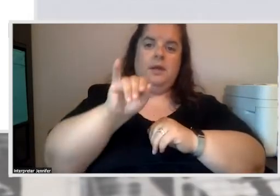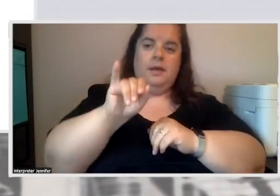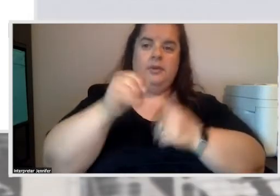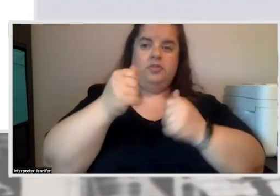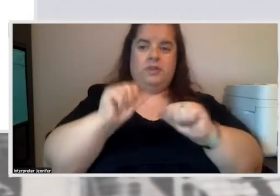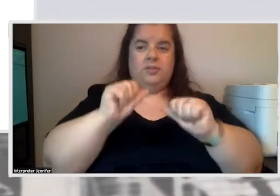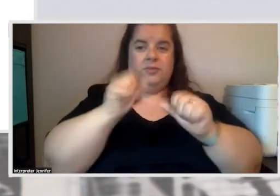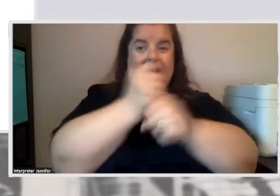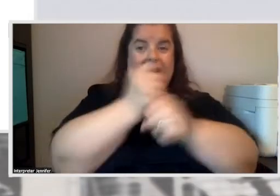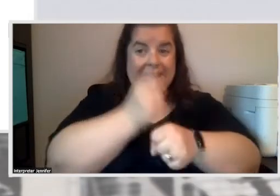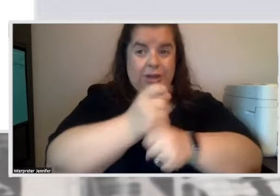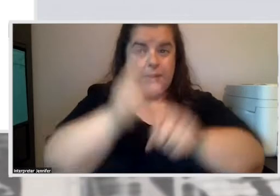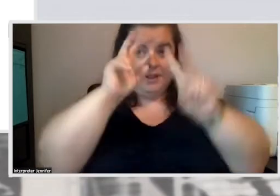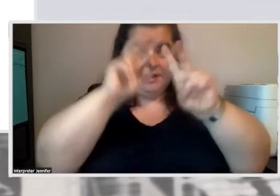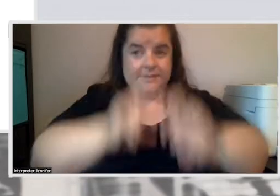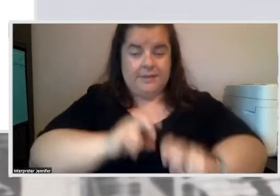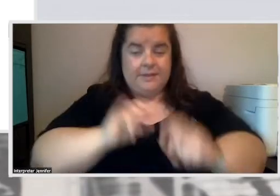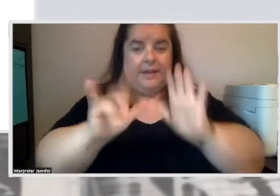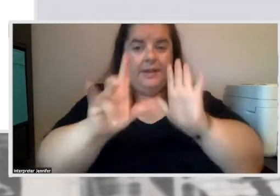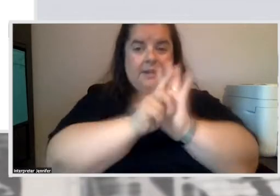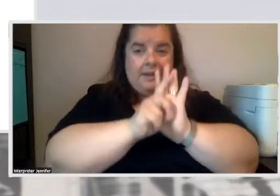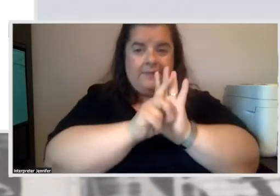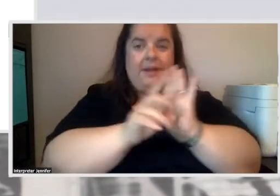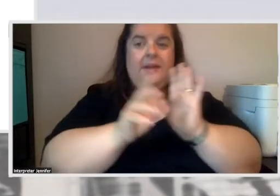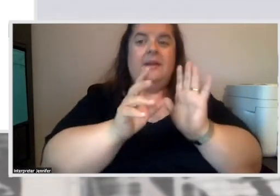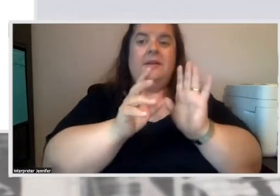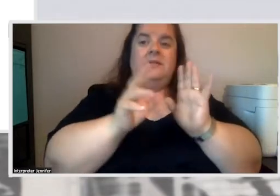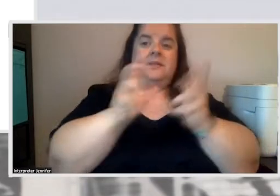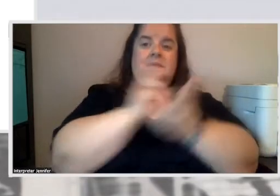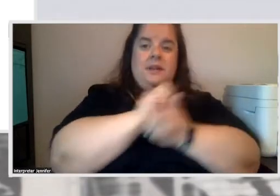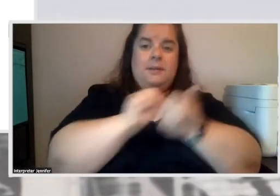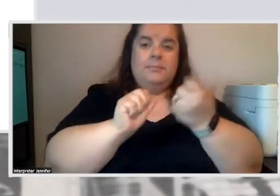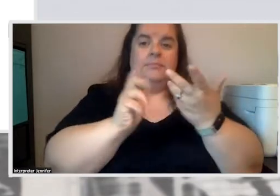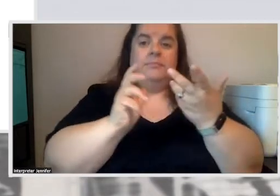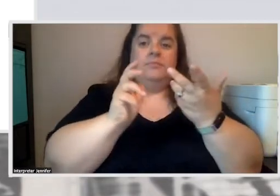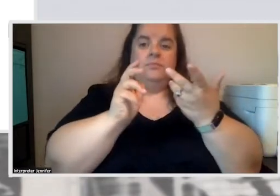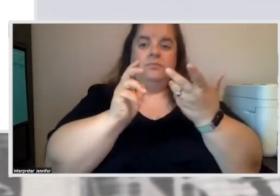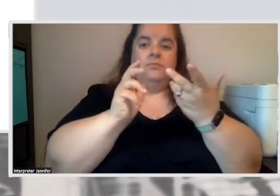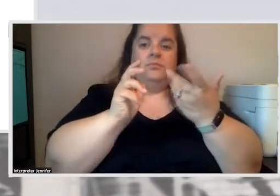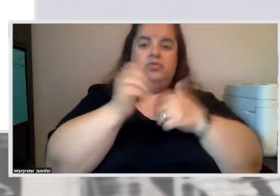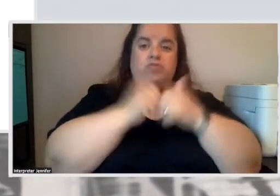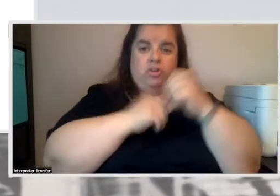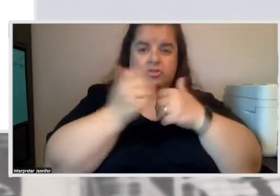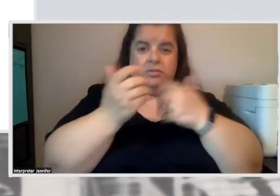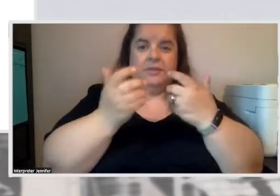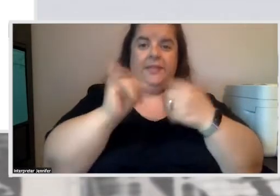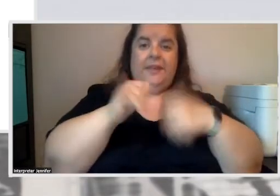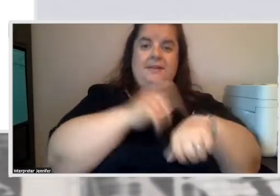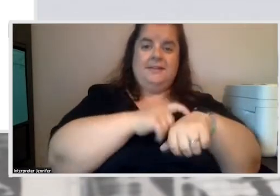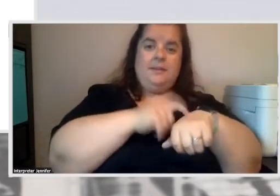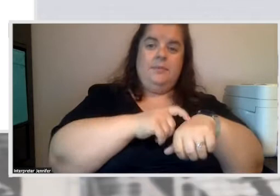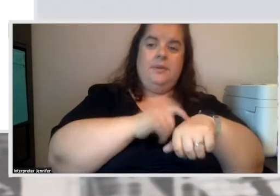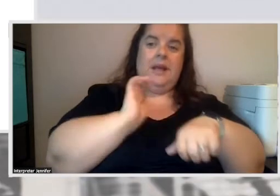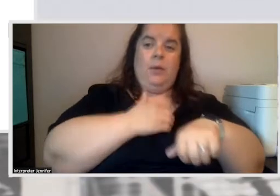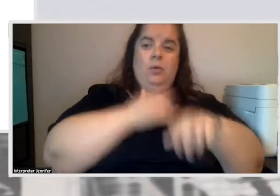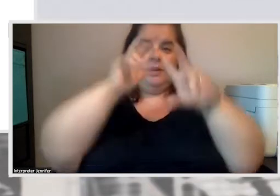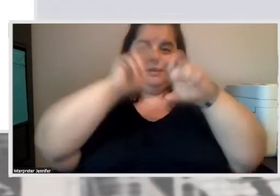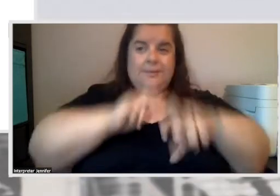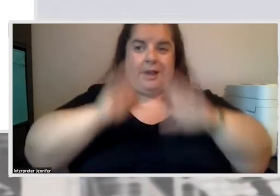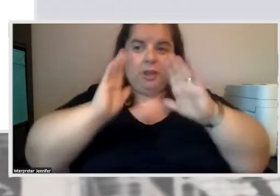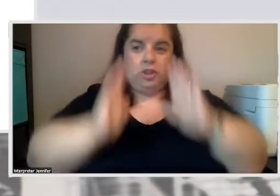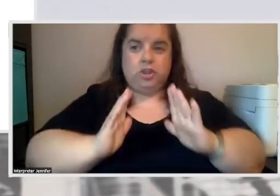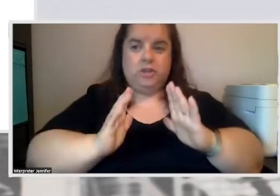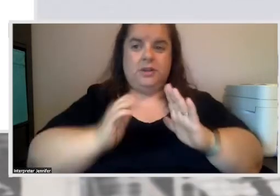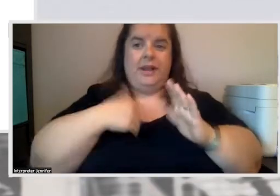annually inspect identified condemned structures. At the time of inspection, our vacant property inspector performs what we call a